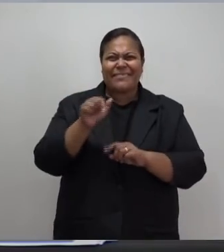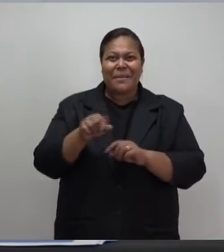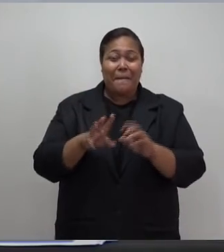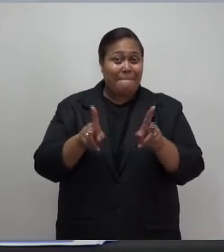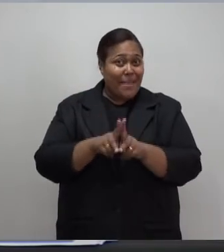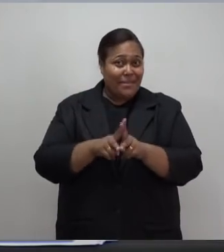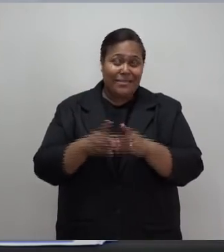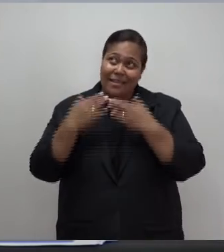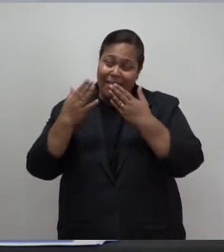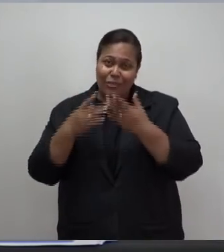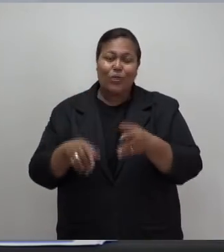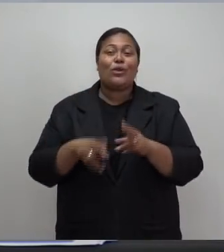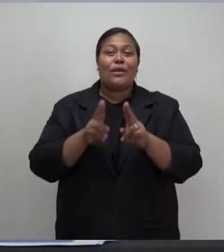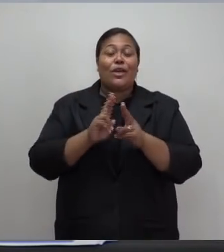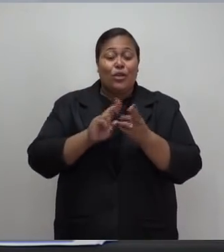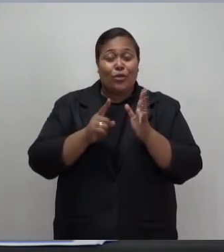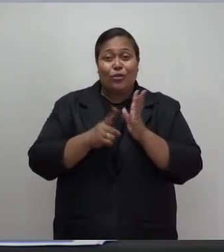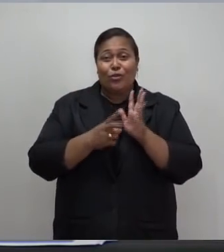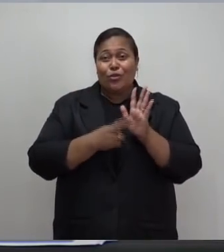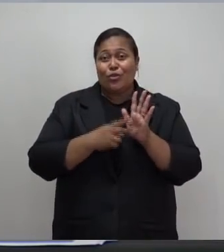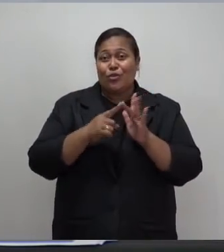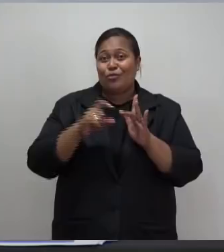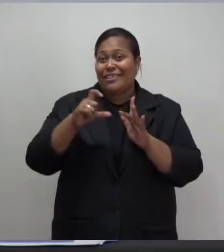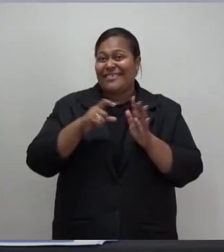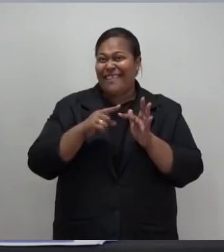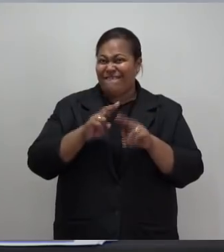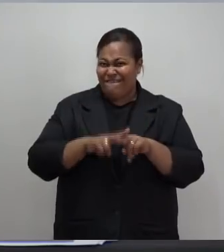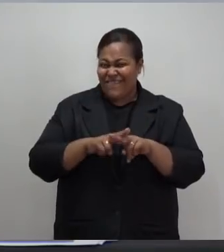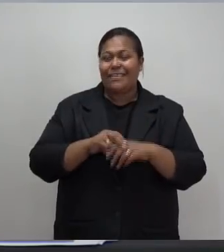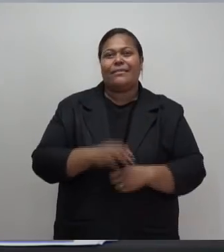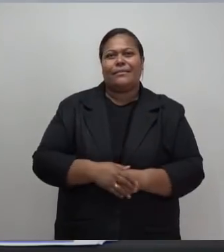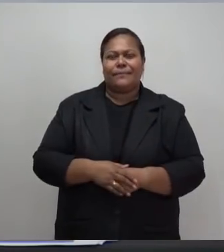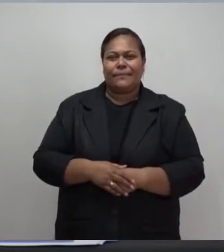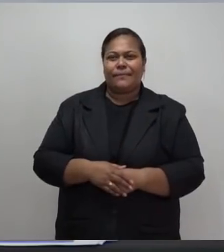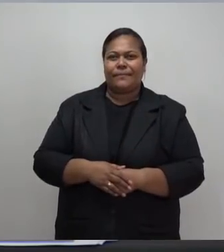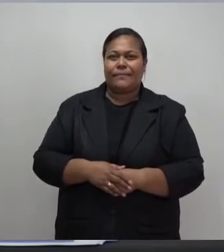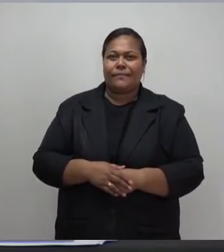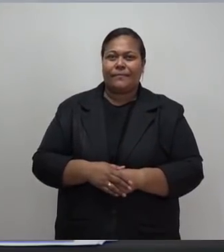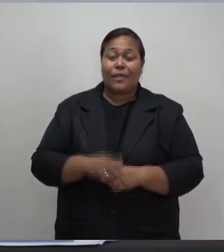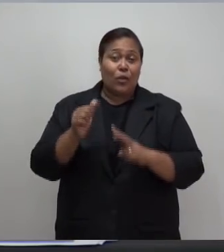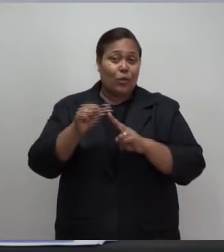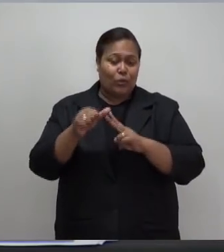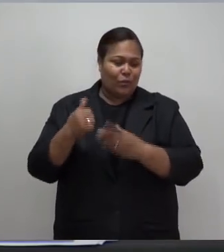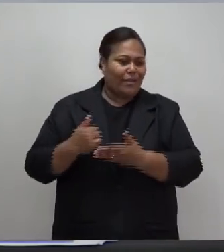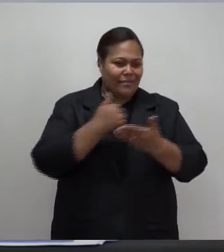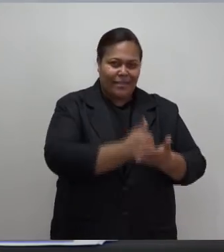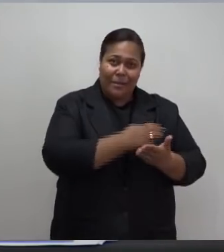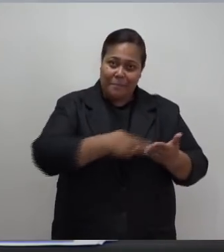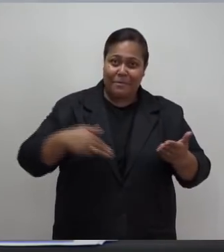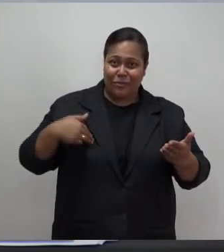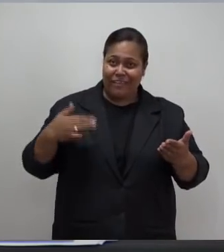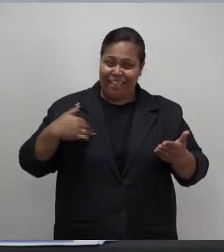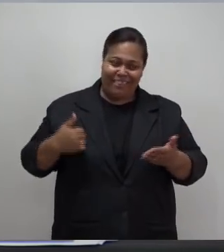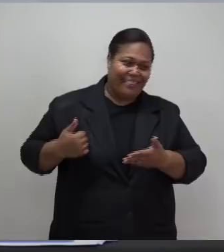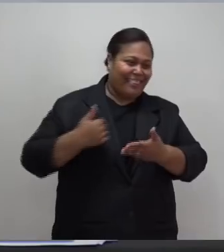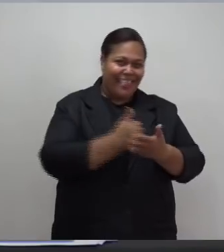to UNICEF. And of course, I'd like to put on record the assistance rendered by the Ministry of Health, and